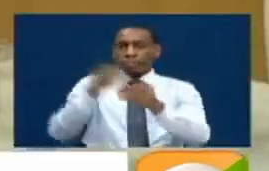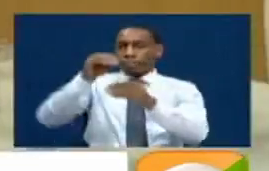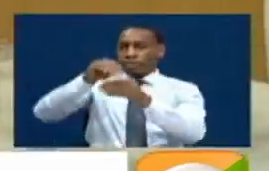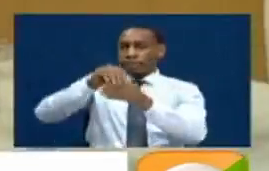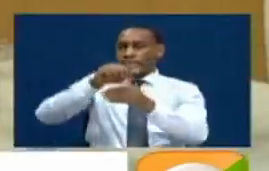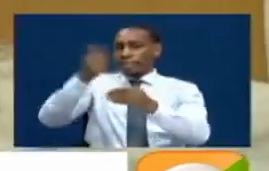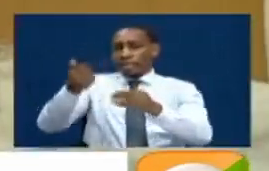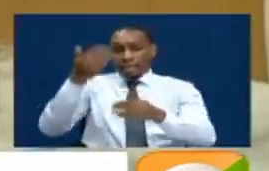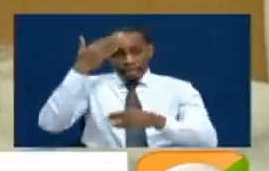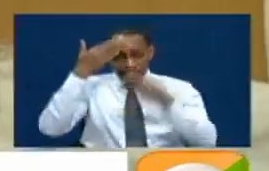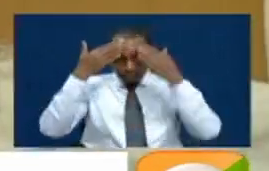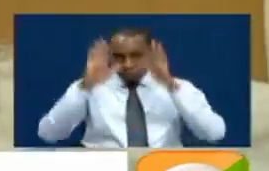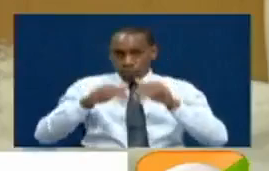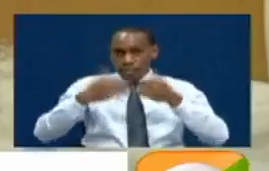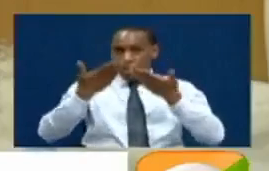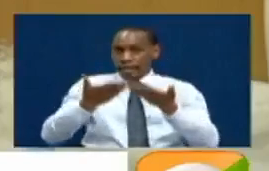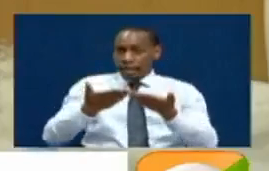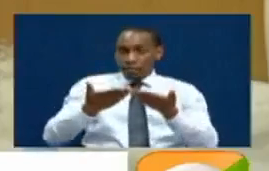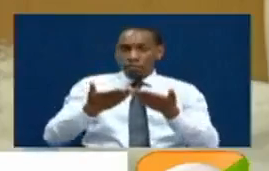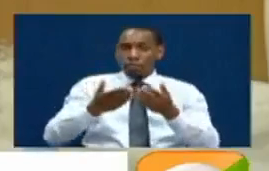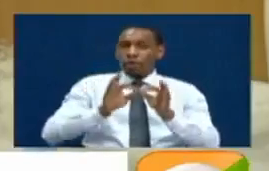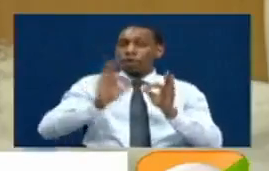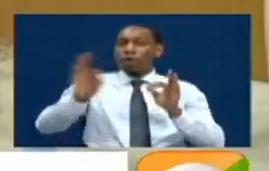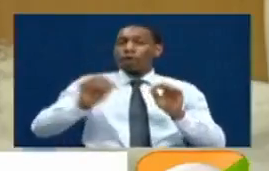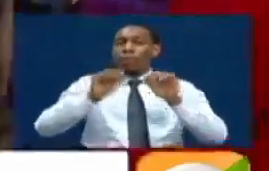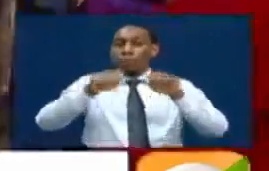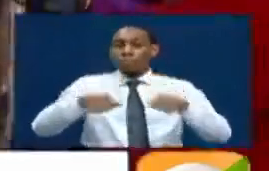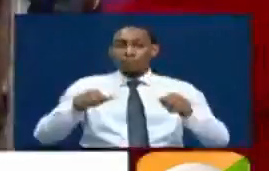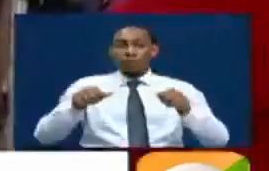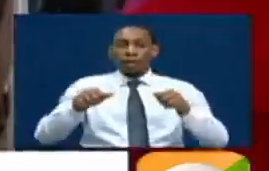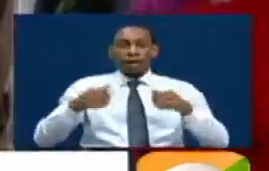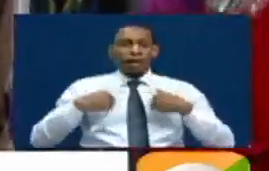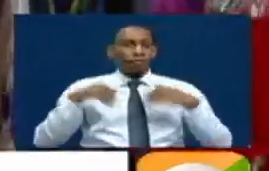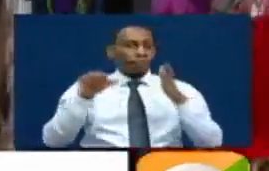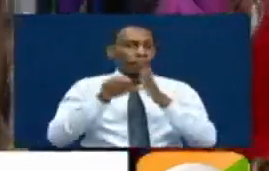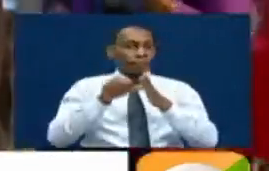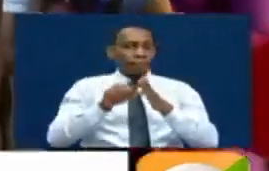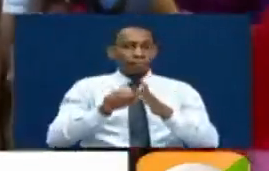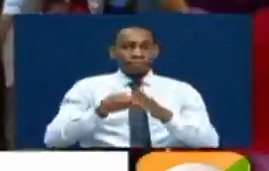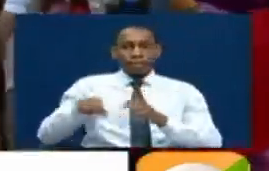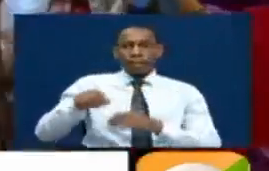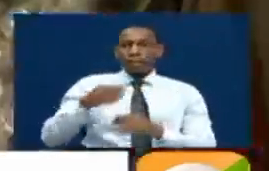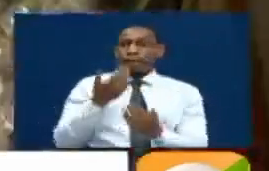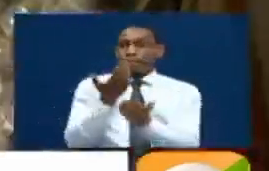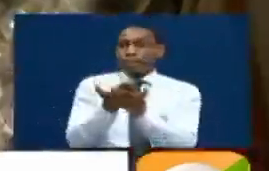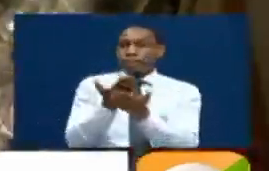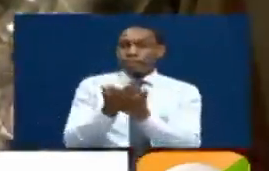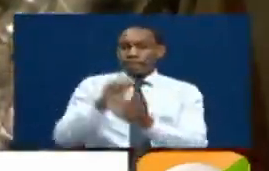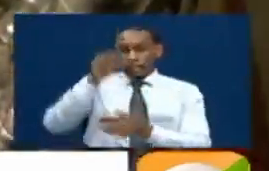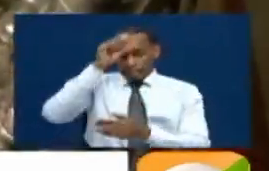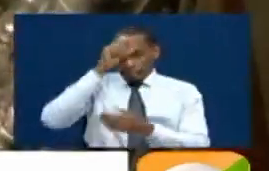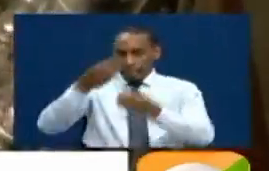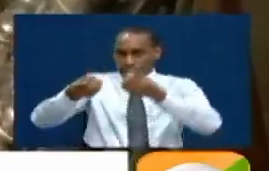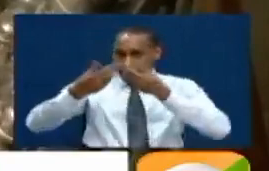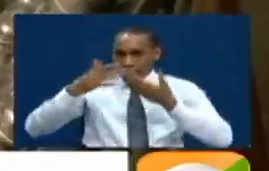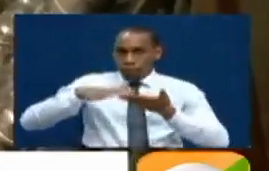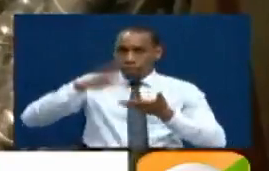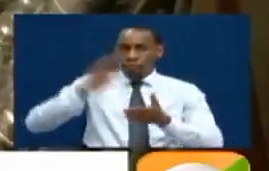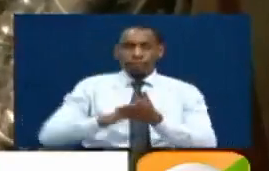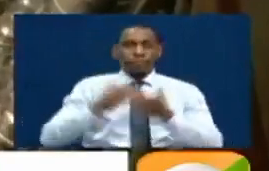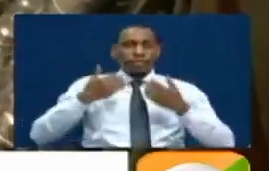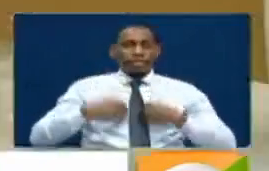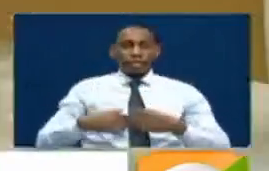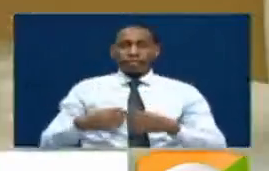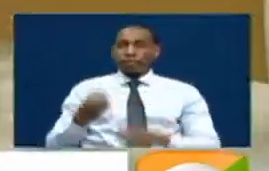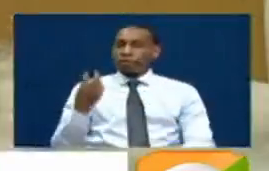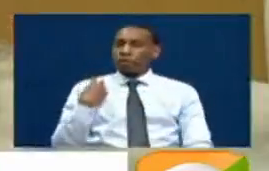because we don't know for how long we might have this problem. What I would request is the government to provide more information. Because for me, I've contacted